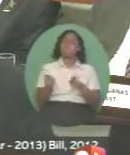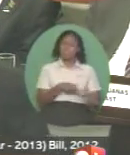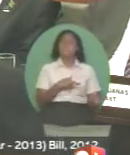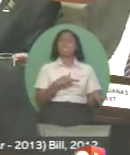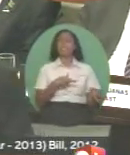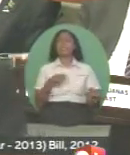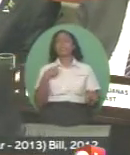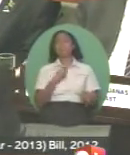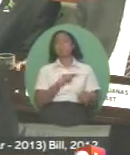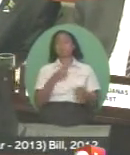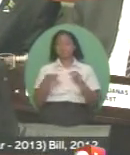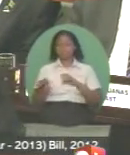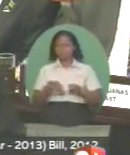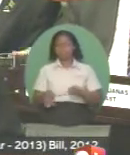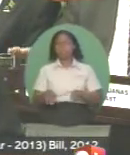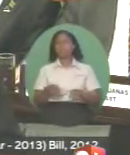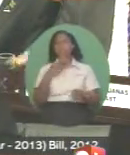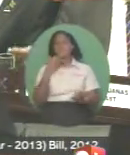government.